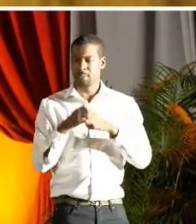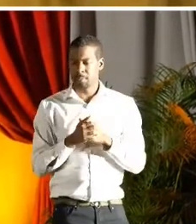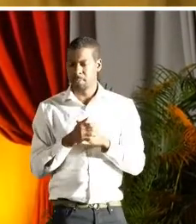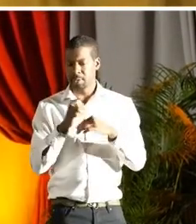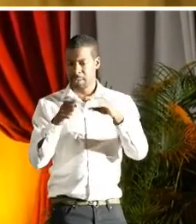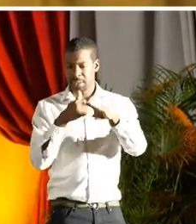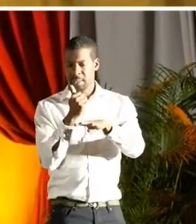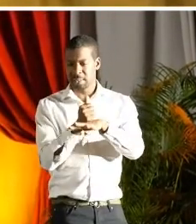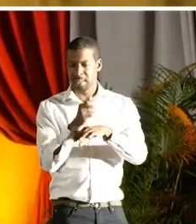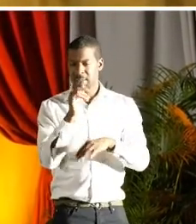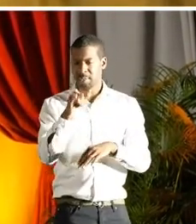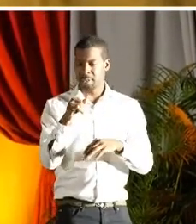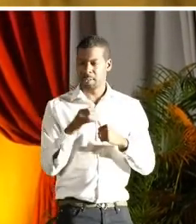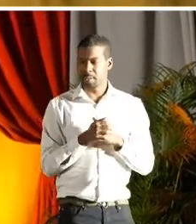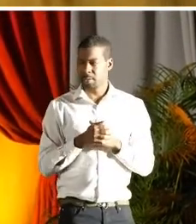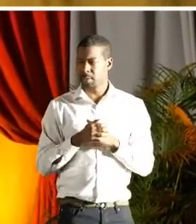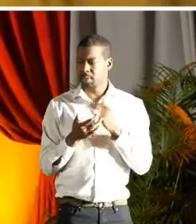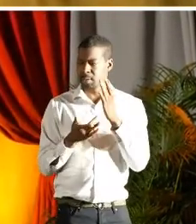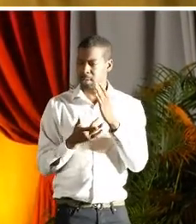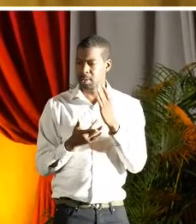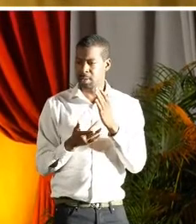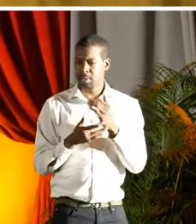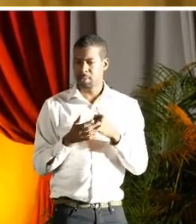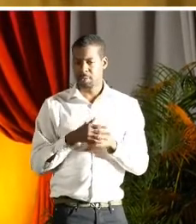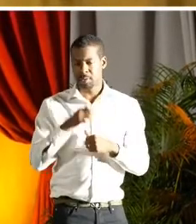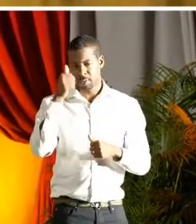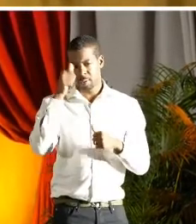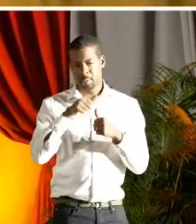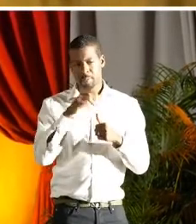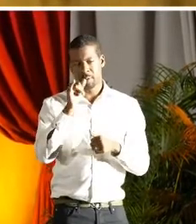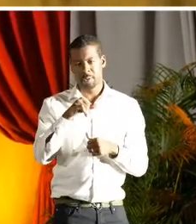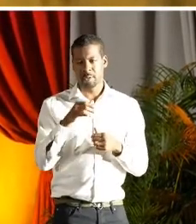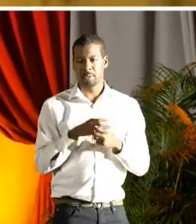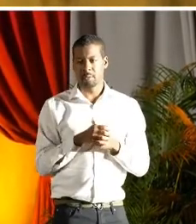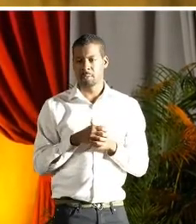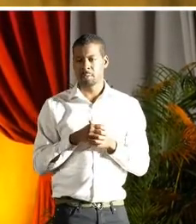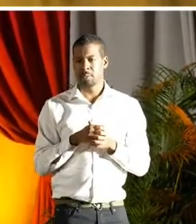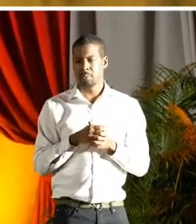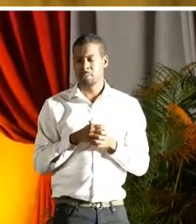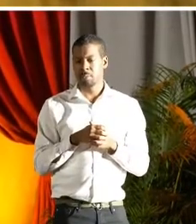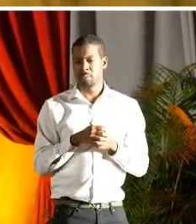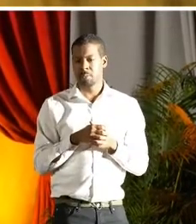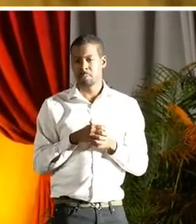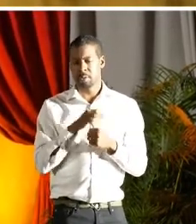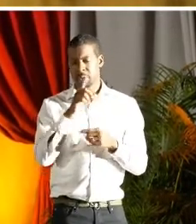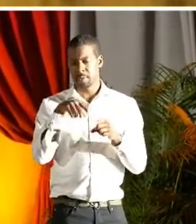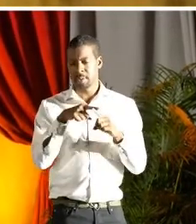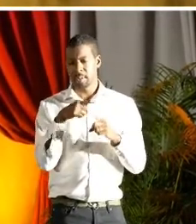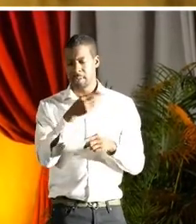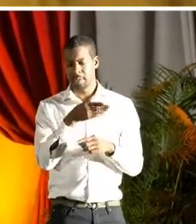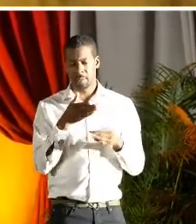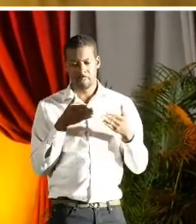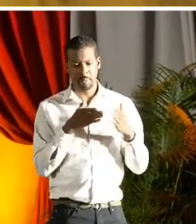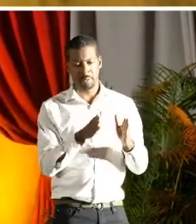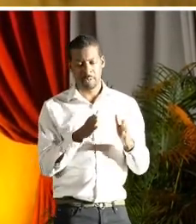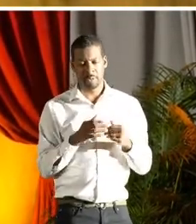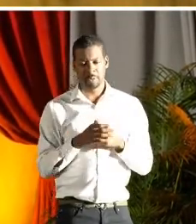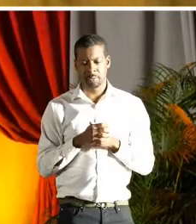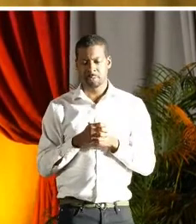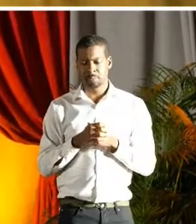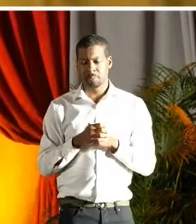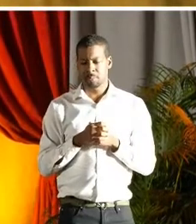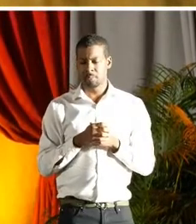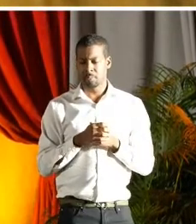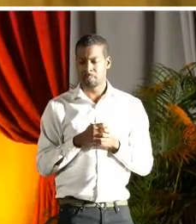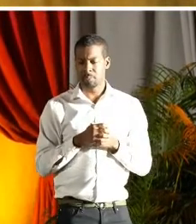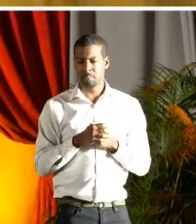installed this Watts line. And I remember thinking about the Watts line, right, as capacity and infrastructure, as a tool, right? And